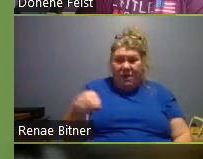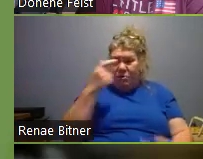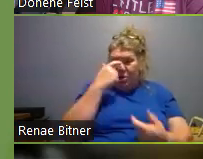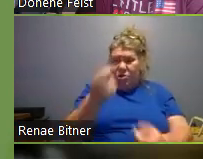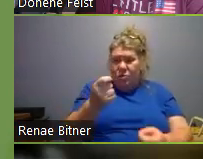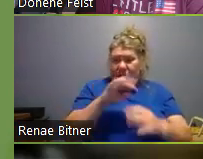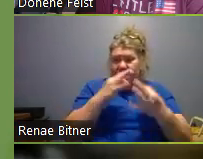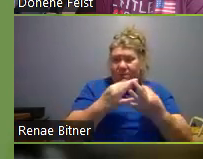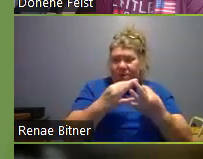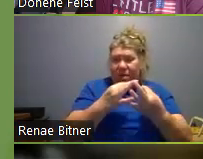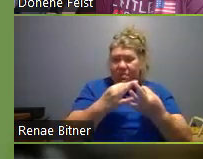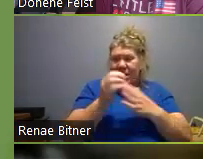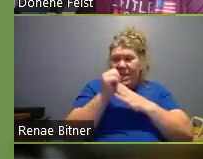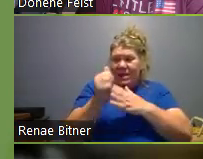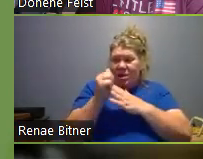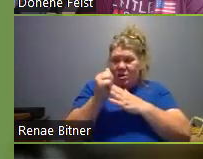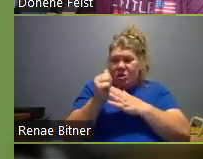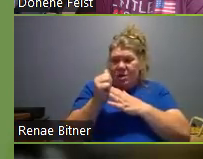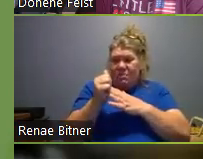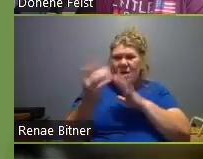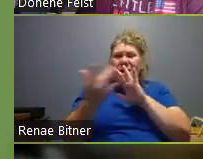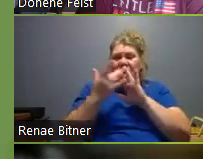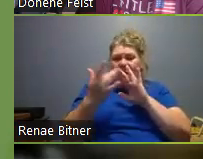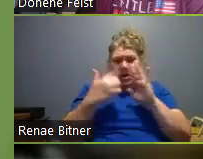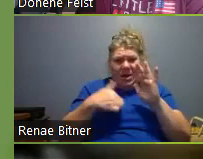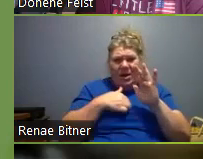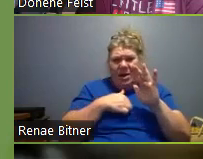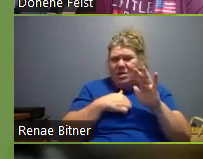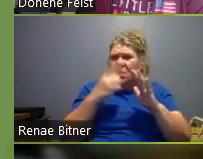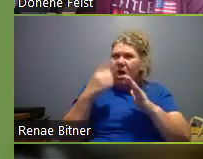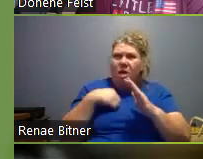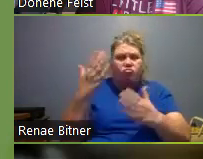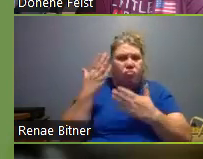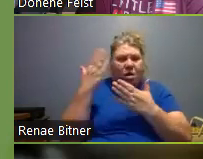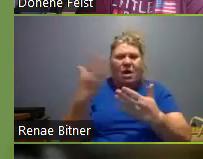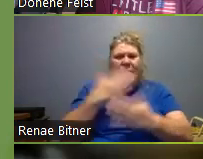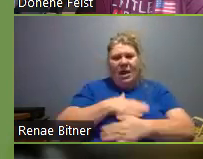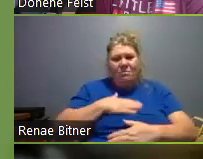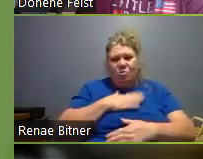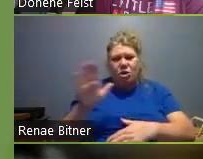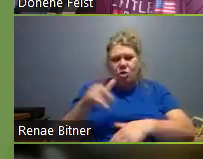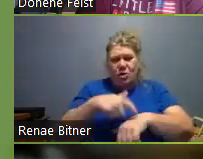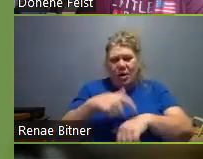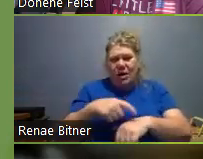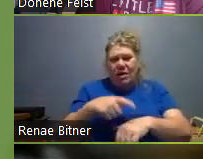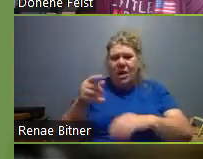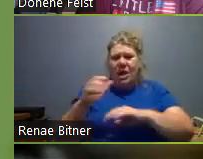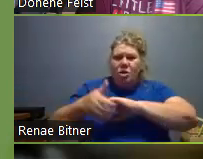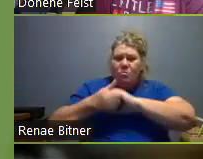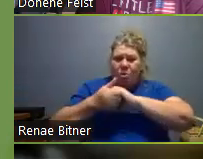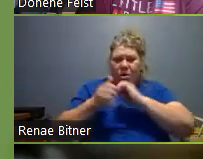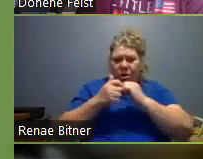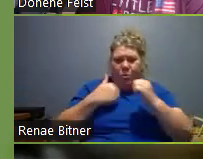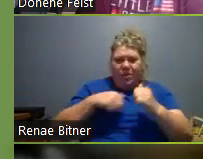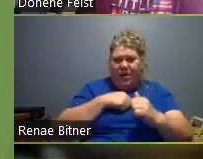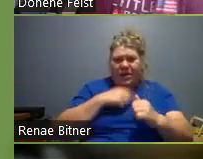that family leadership, reach out. Very well recommended. And I appreciate your time and you partnering with us on